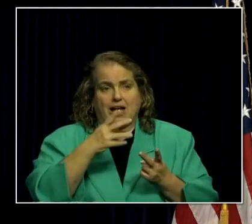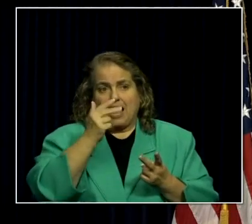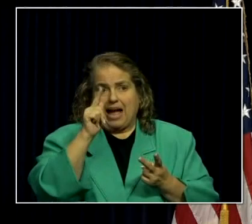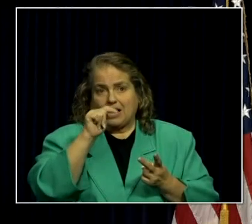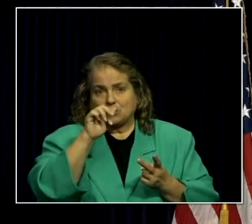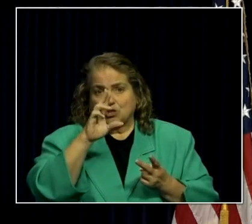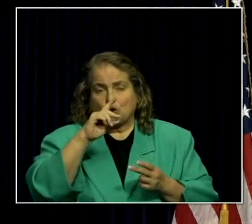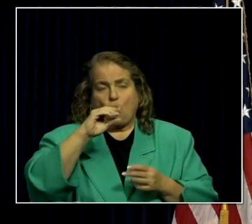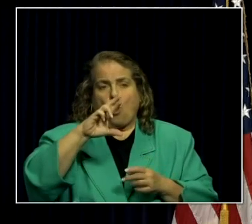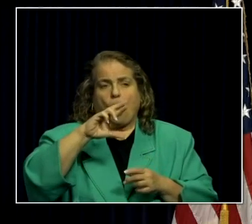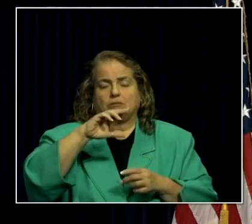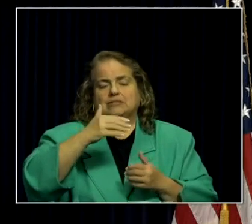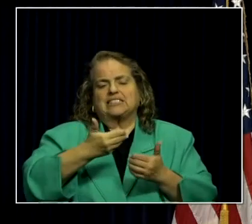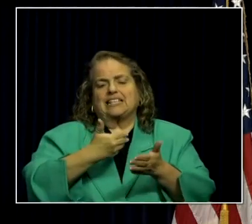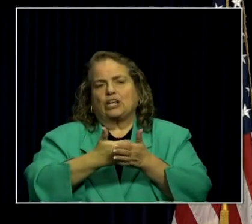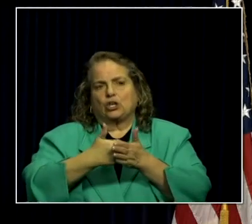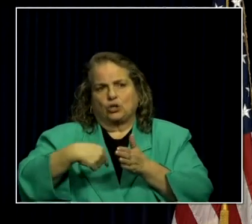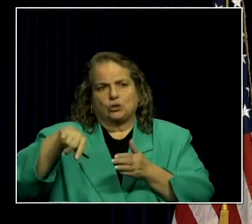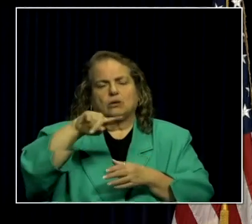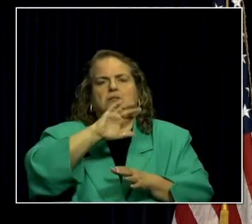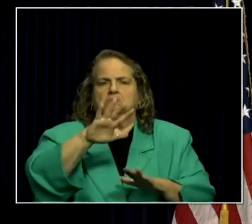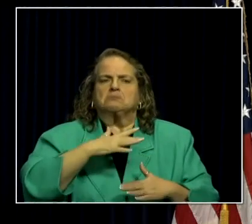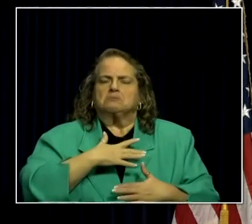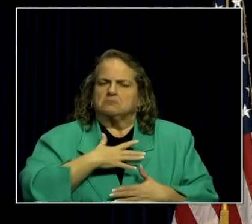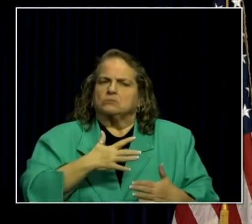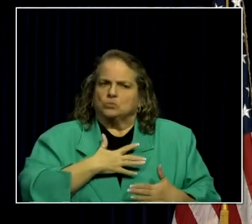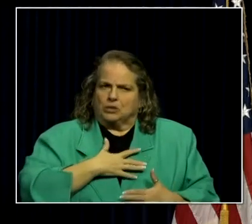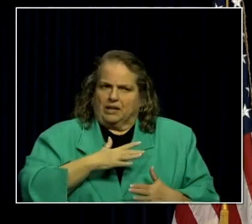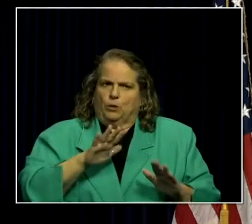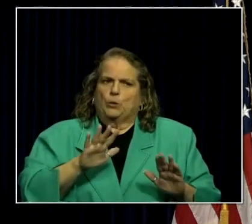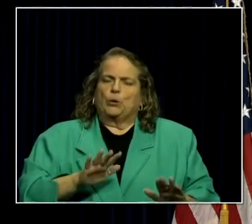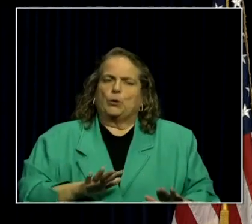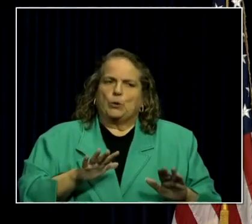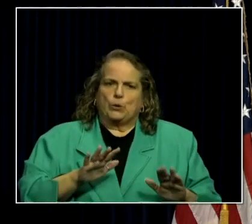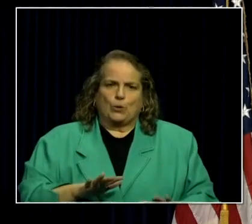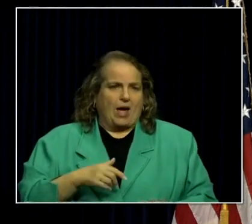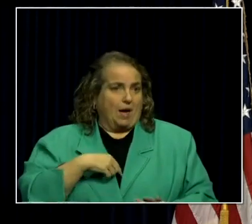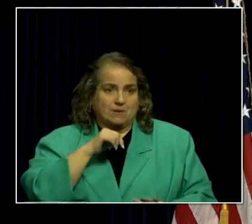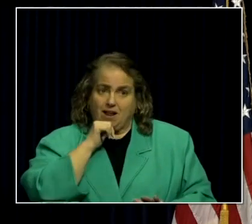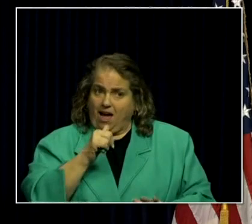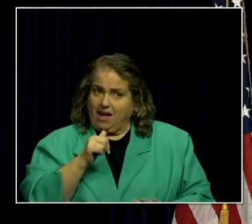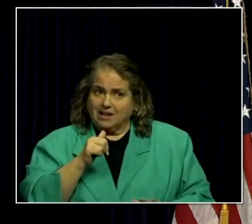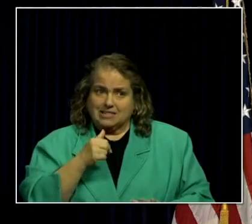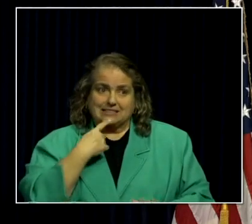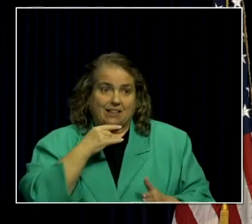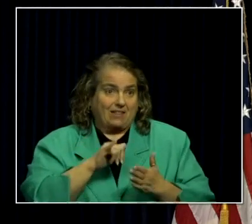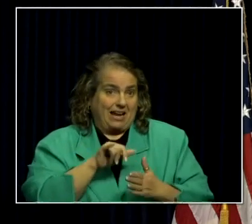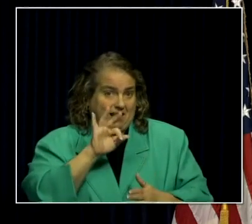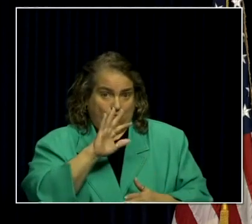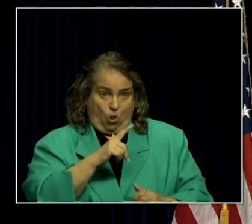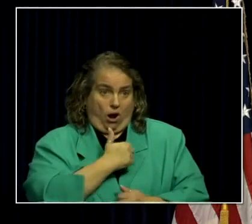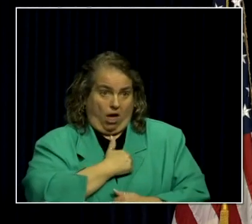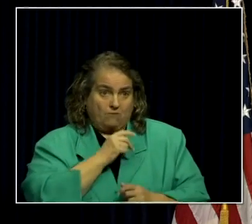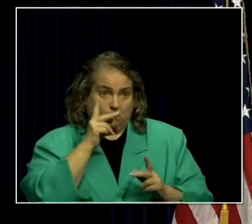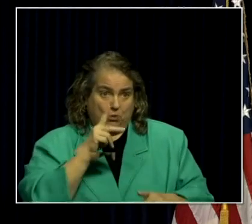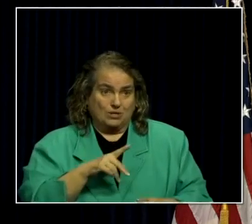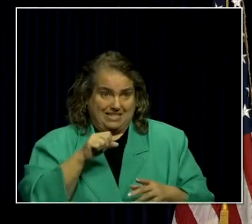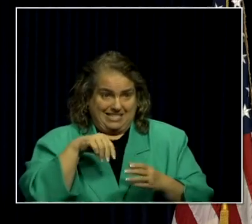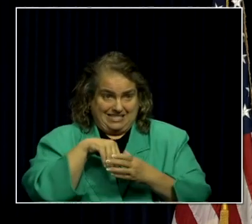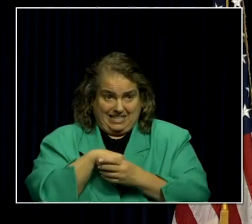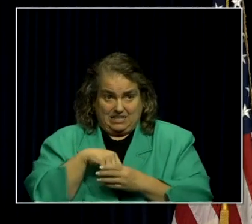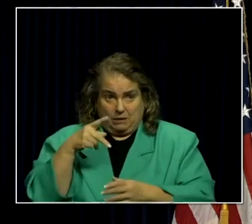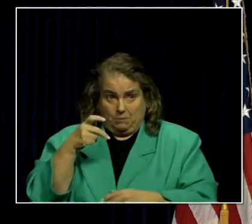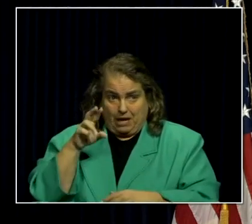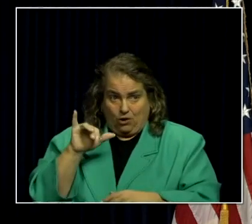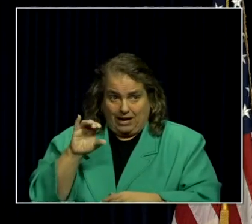county, do breathe. It's not suggesting that if your loved one is there, that they have it. We will do everything we